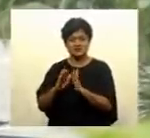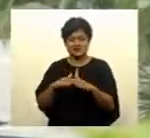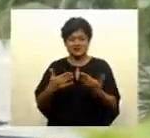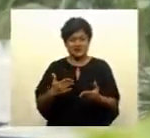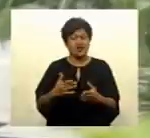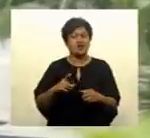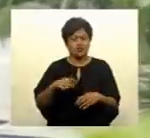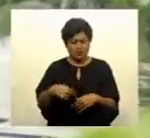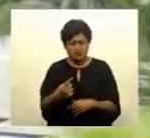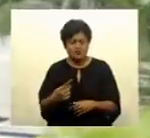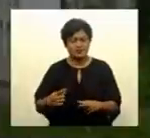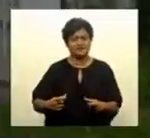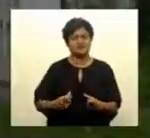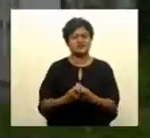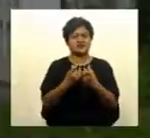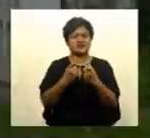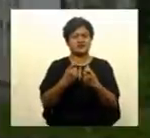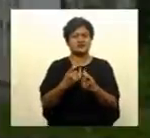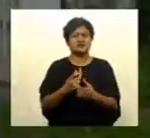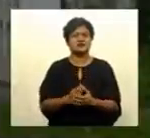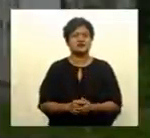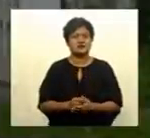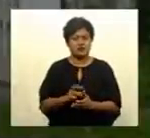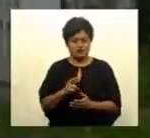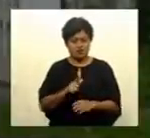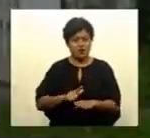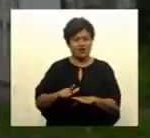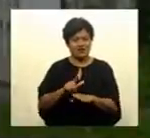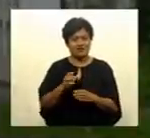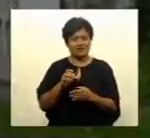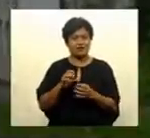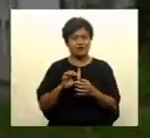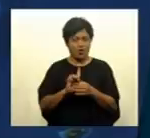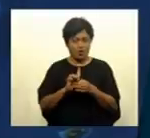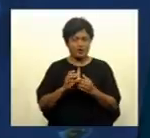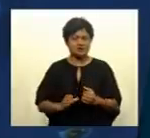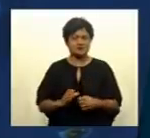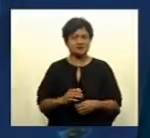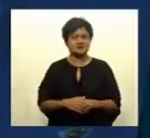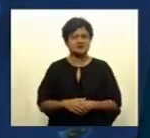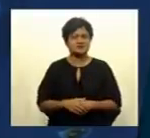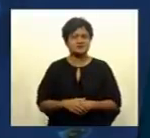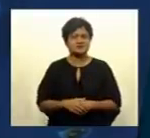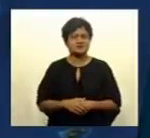for the agents and landowners. This has created the demand, and it's